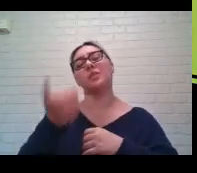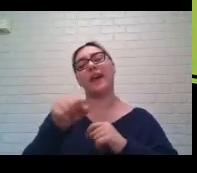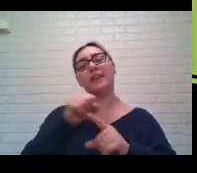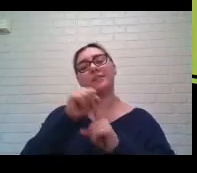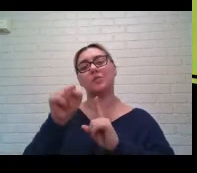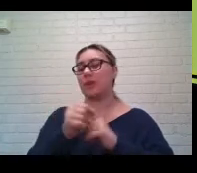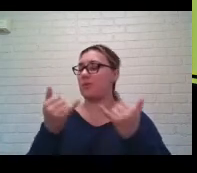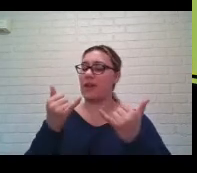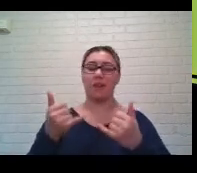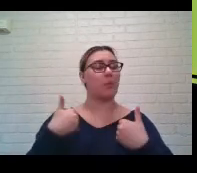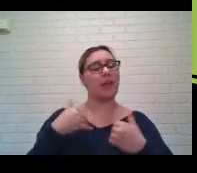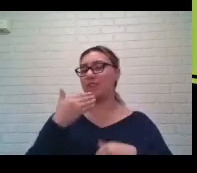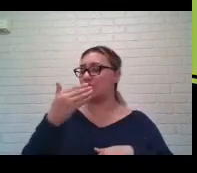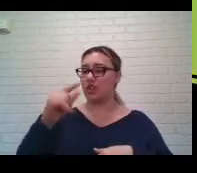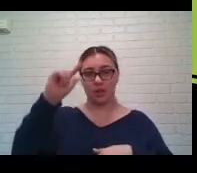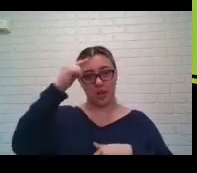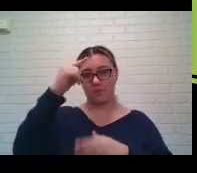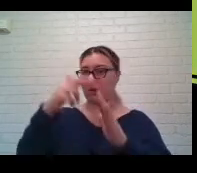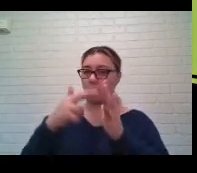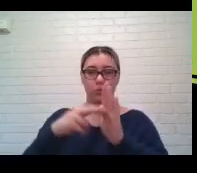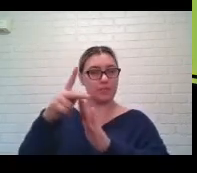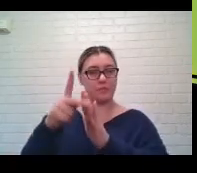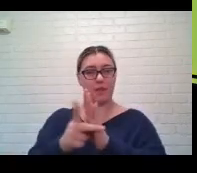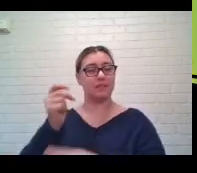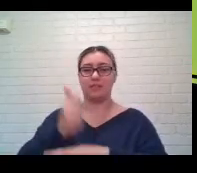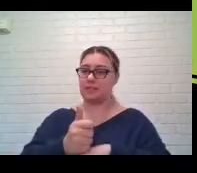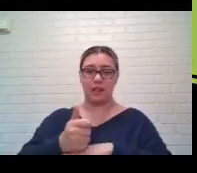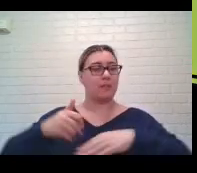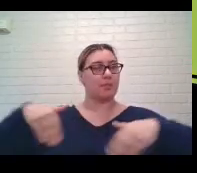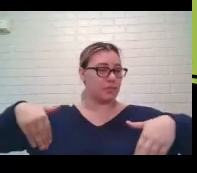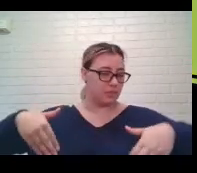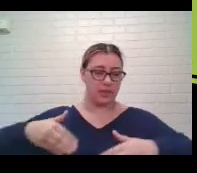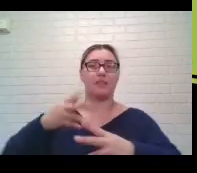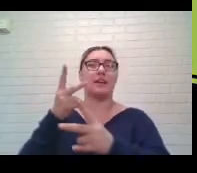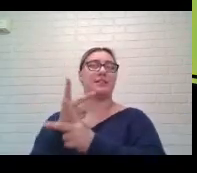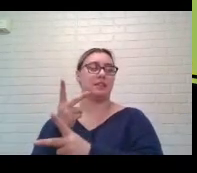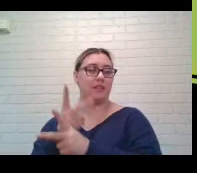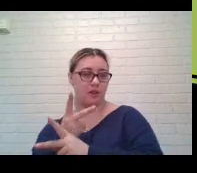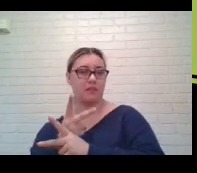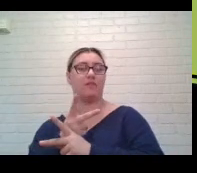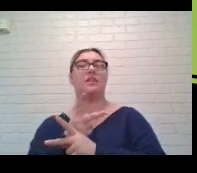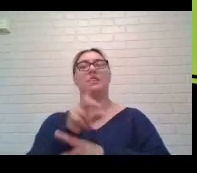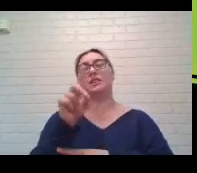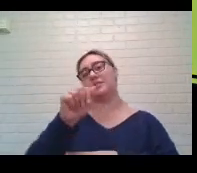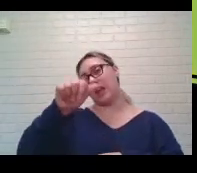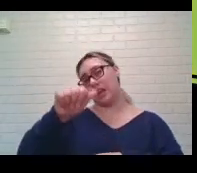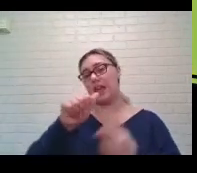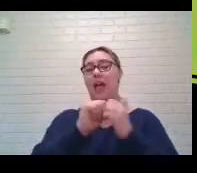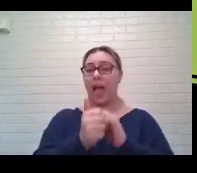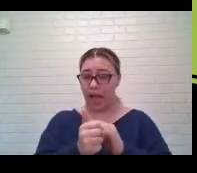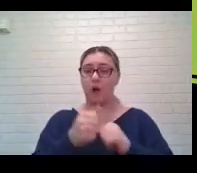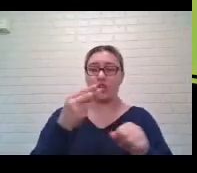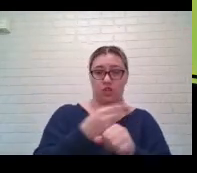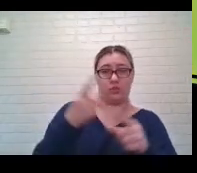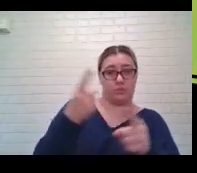good governmental rules and policies in place that takes into care how data should be and should not be used